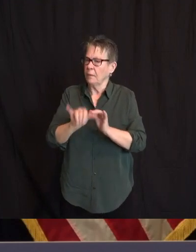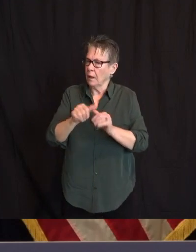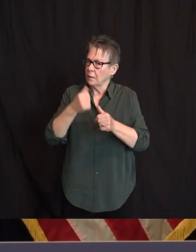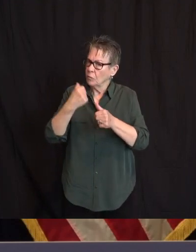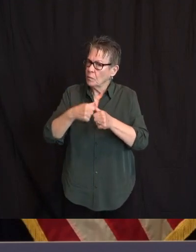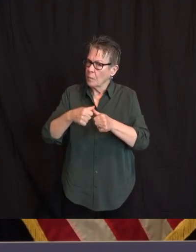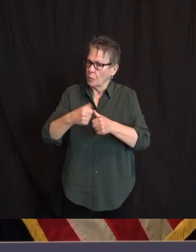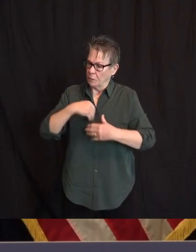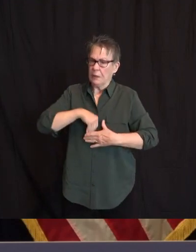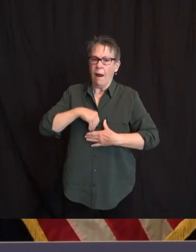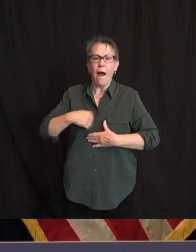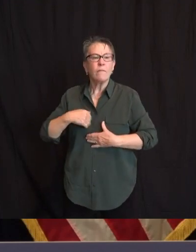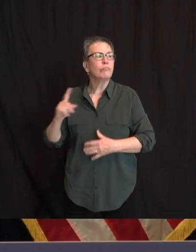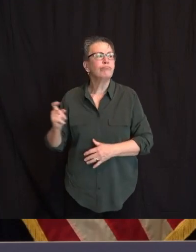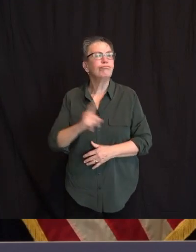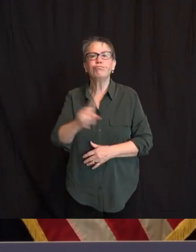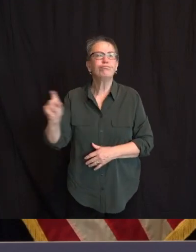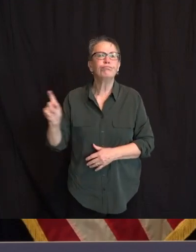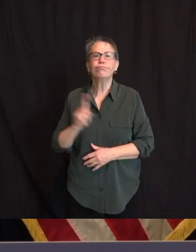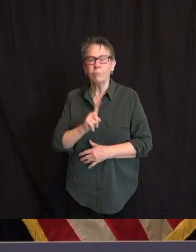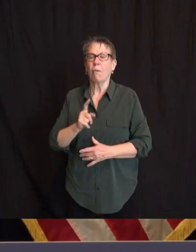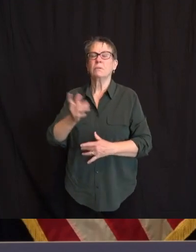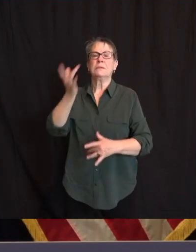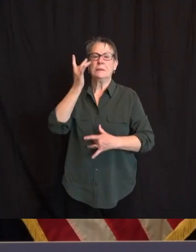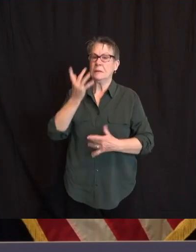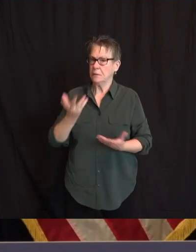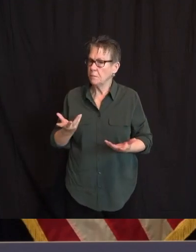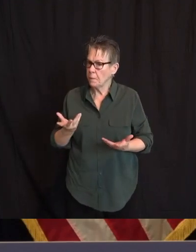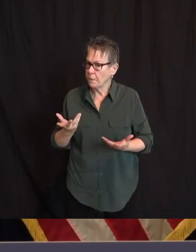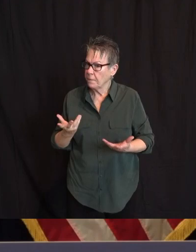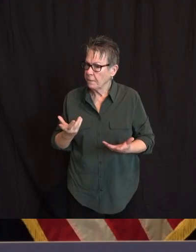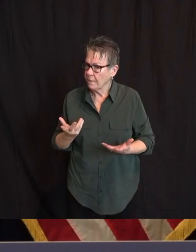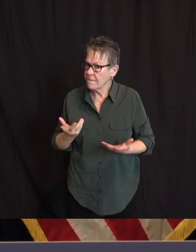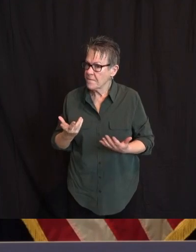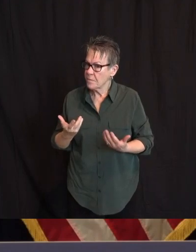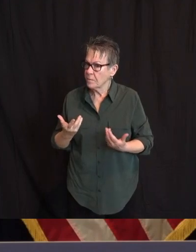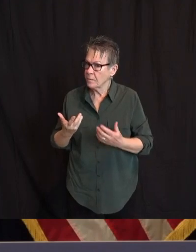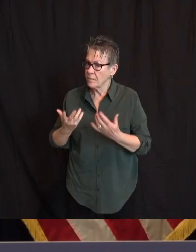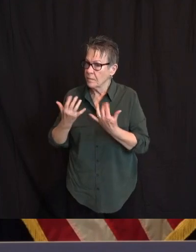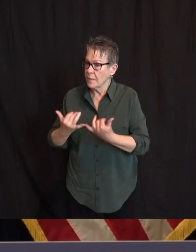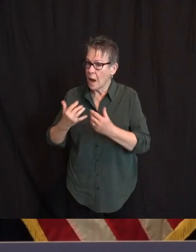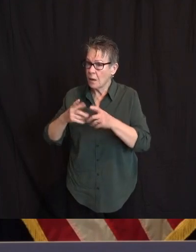Again, we're testing overwhelmingly, not exclusively, overwhelmingly symptomatic people.